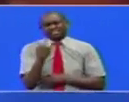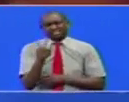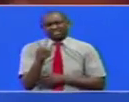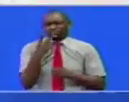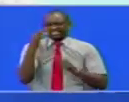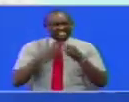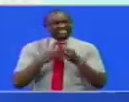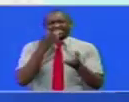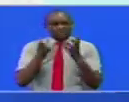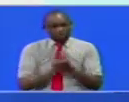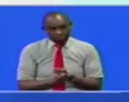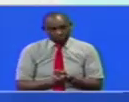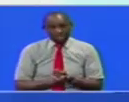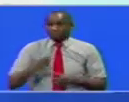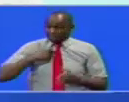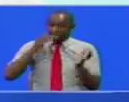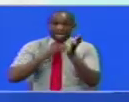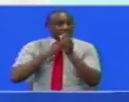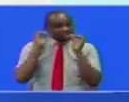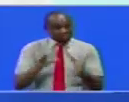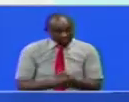shillings per kilo. Mimi sim Kamba,